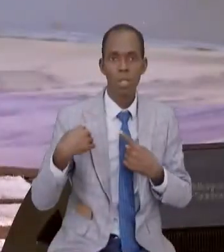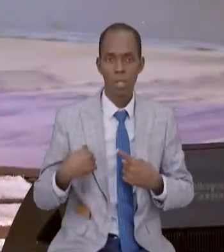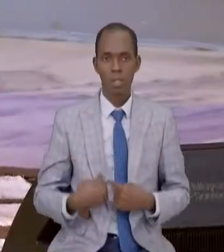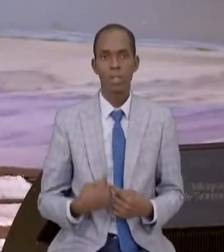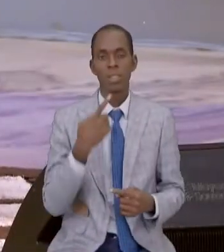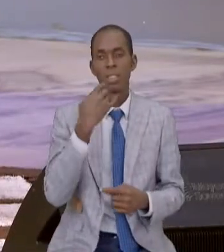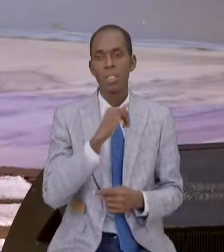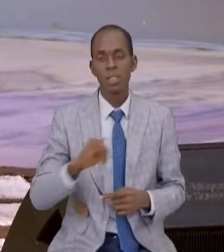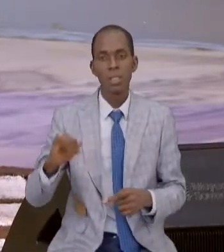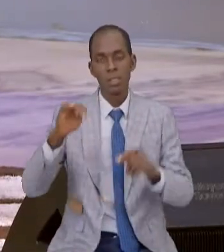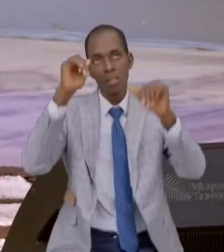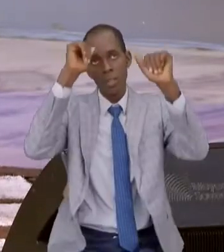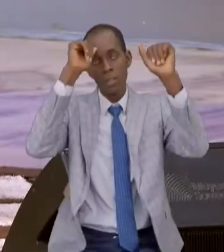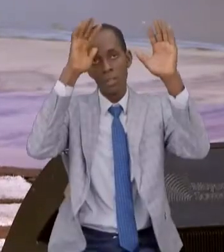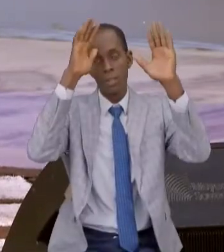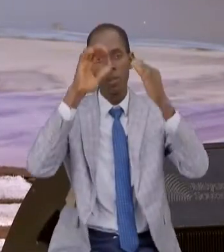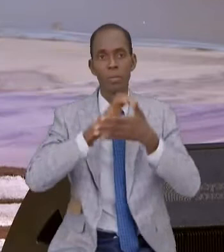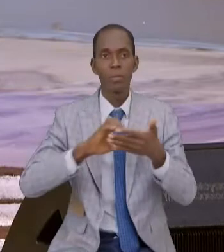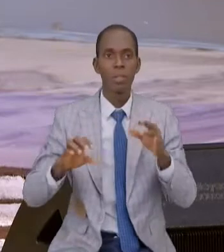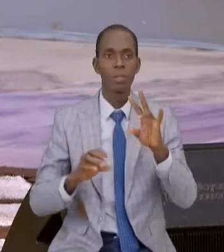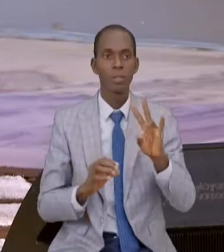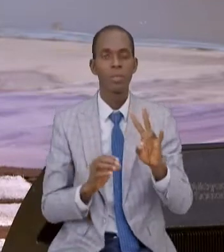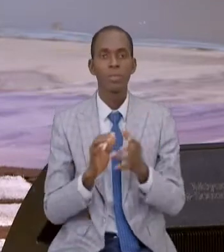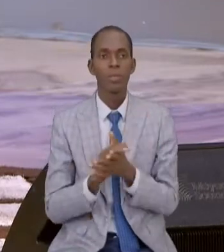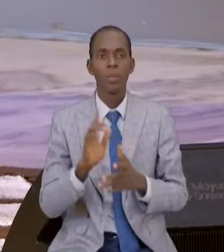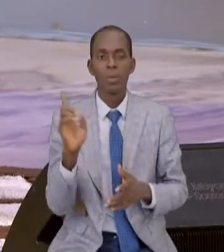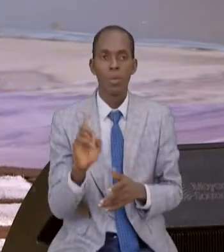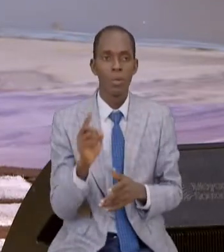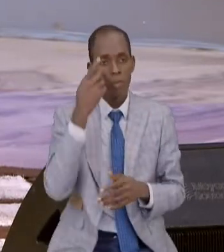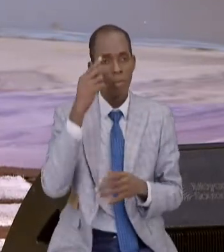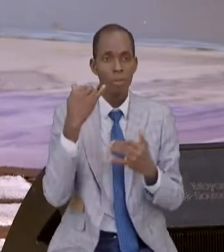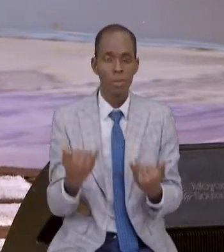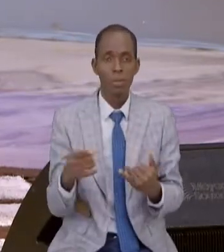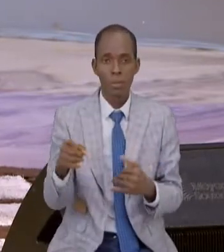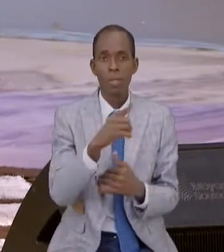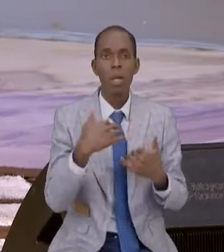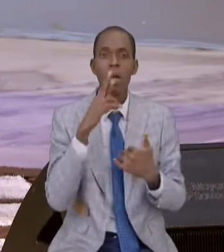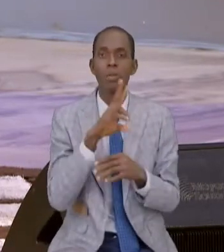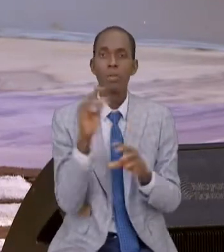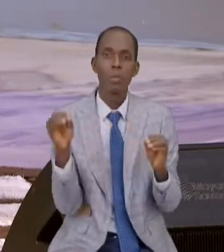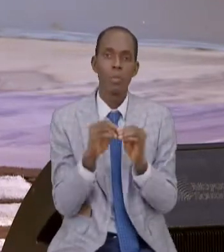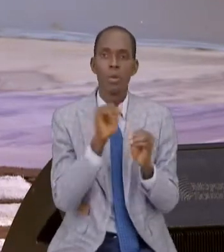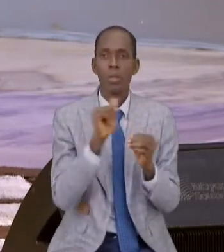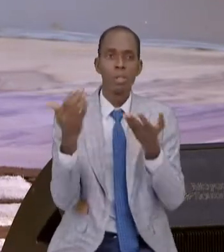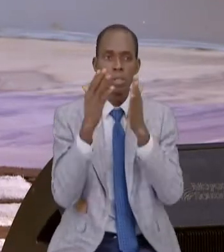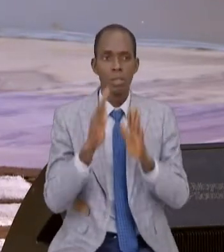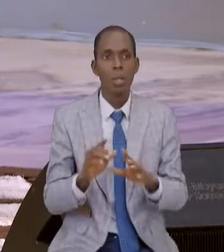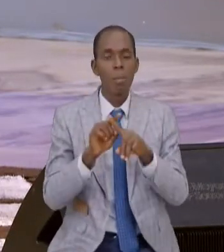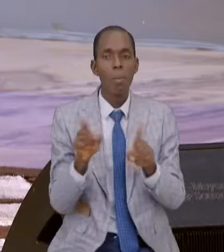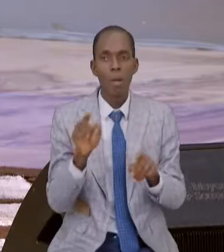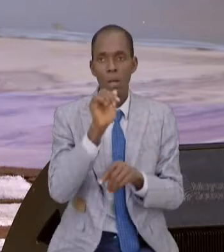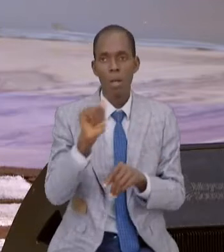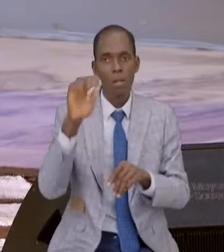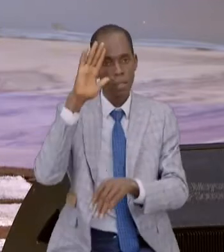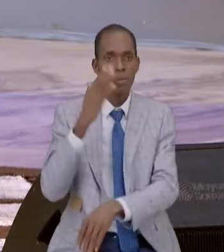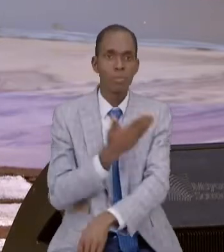Abba, Father. Verse 7, wherefore thou art no more a servant, but a